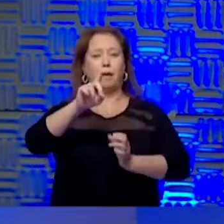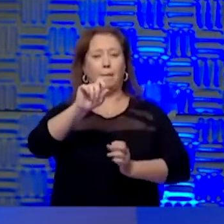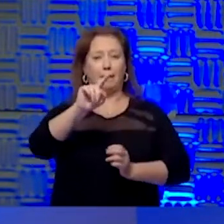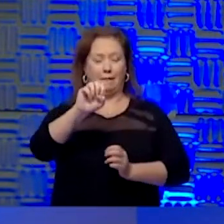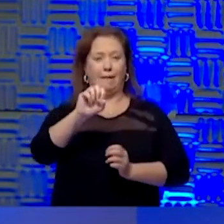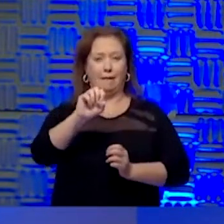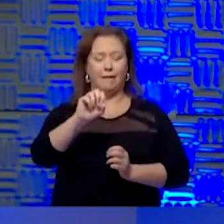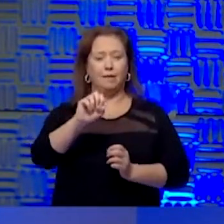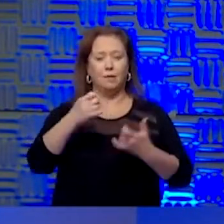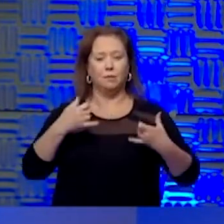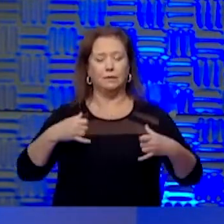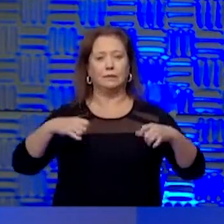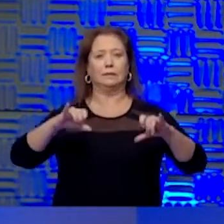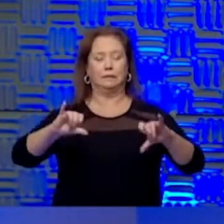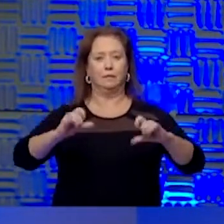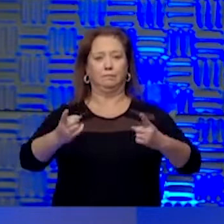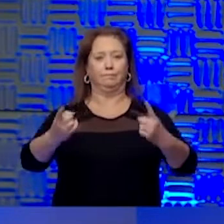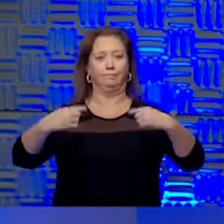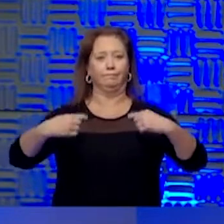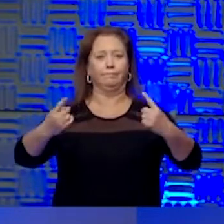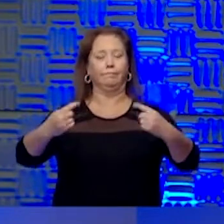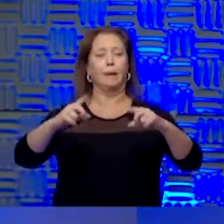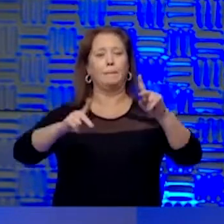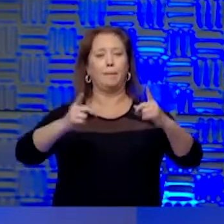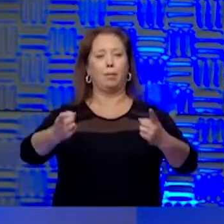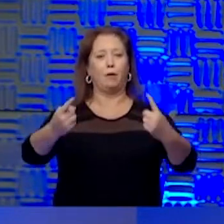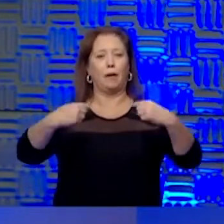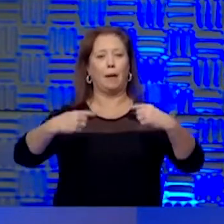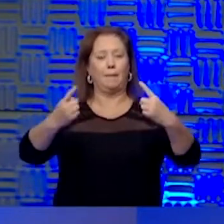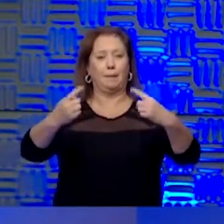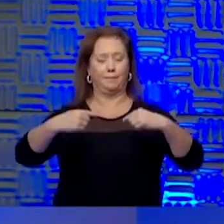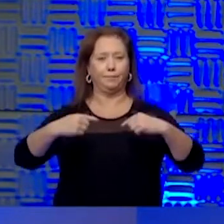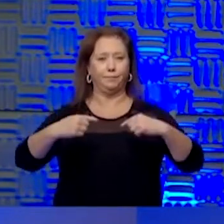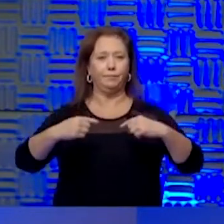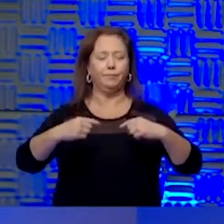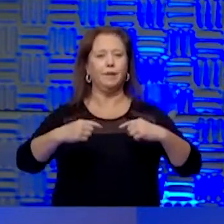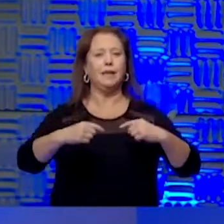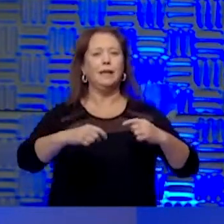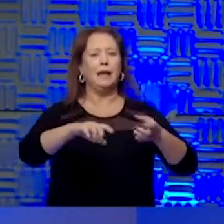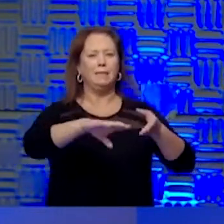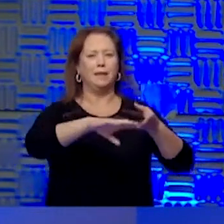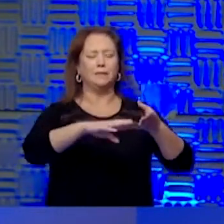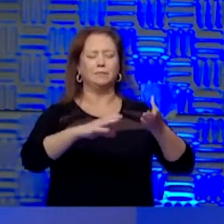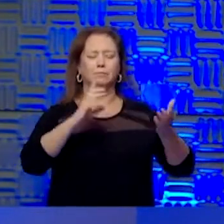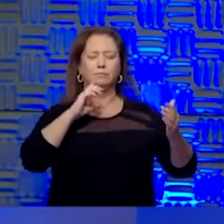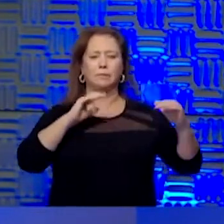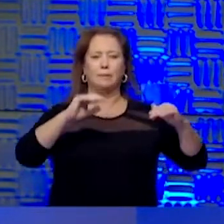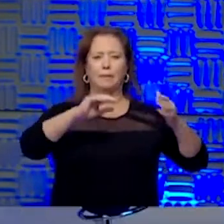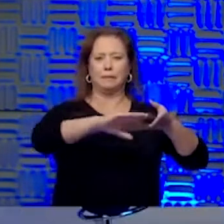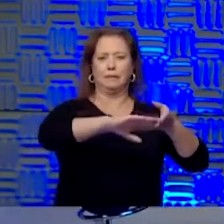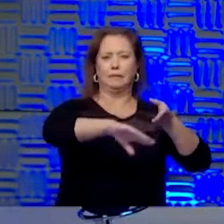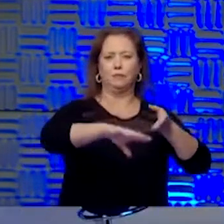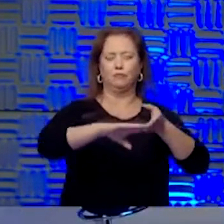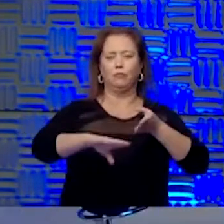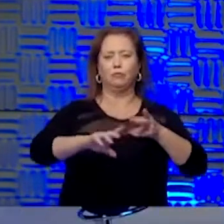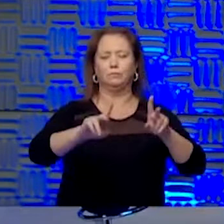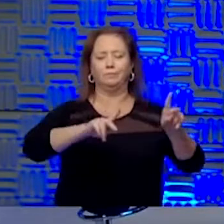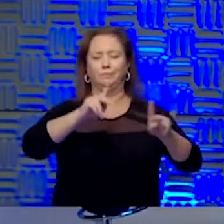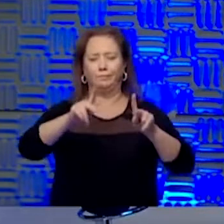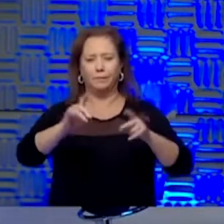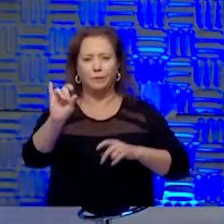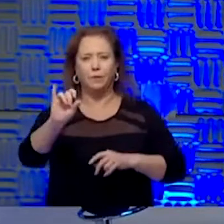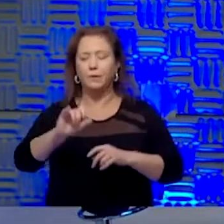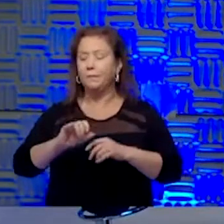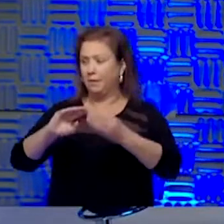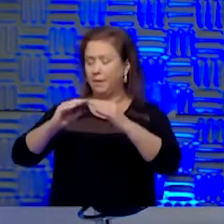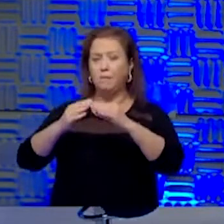that we are still getting admissions. So that is more of a product probably of our discharges. Yeah, it's interesting because when we talk about our